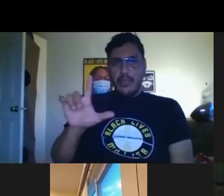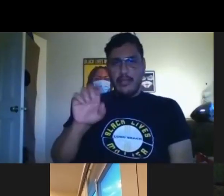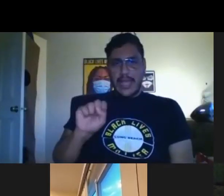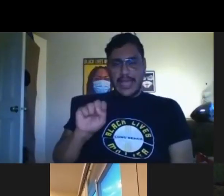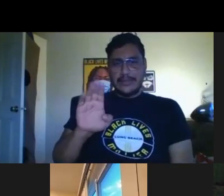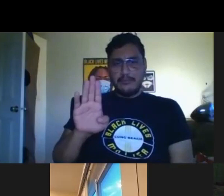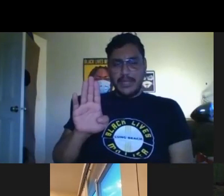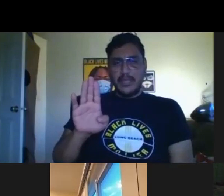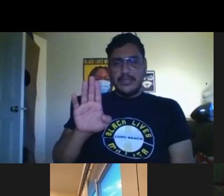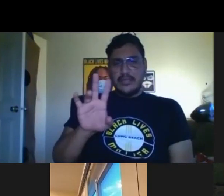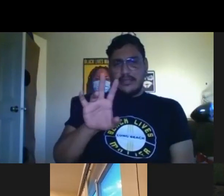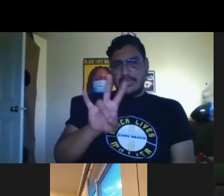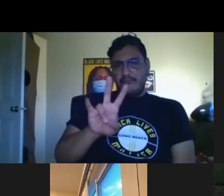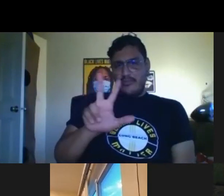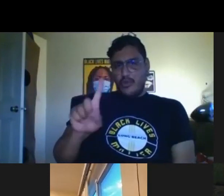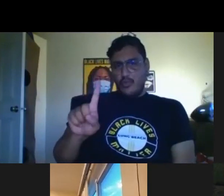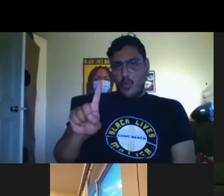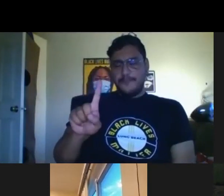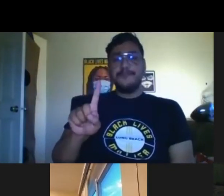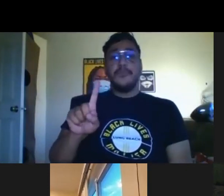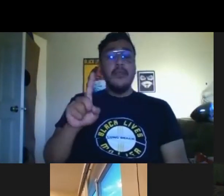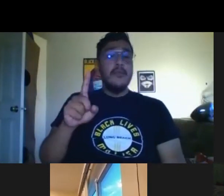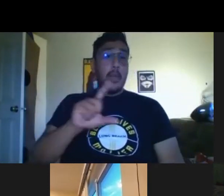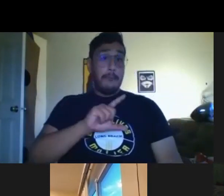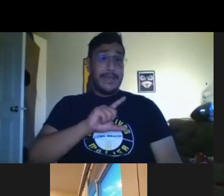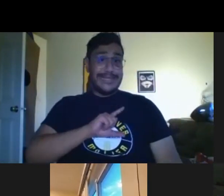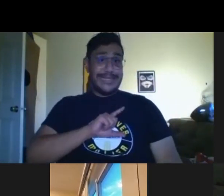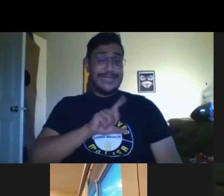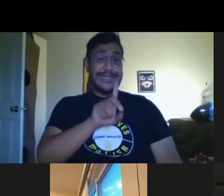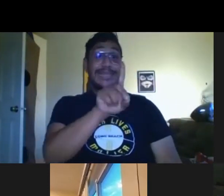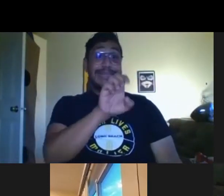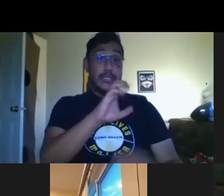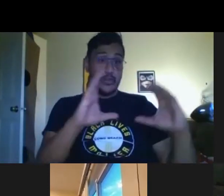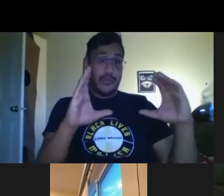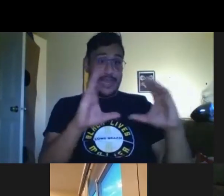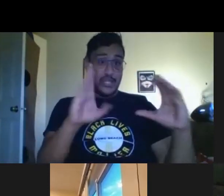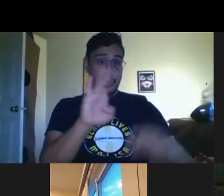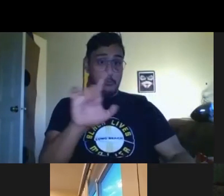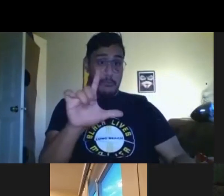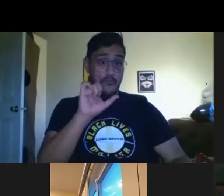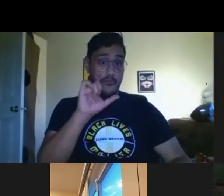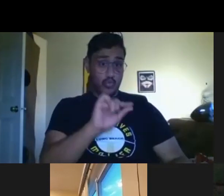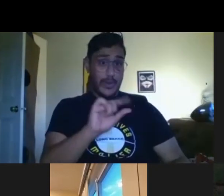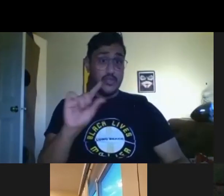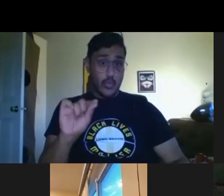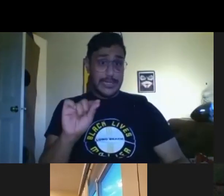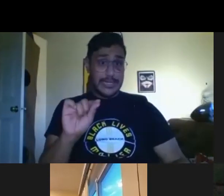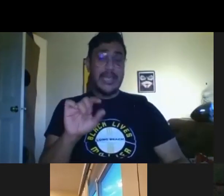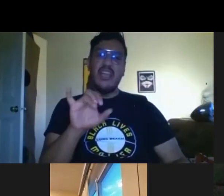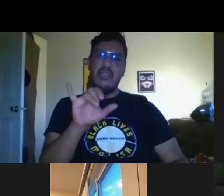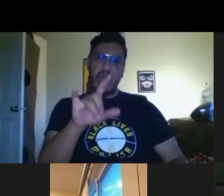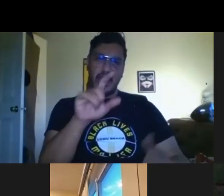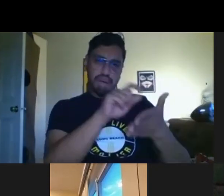Ross Jr. Police Decertification Bill of 2020, is written to really